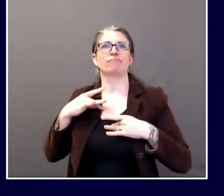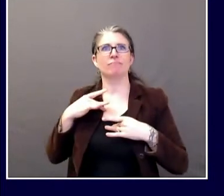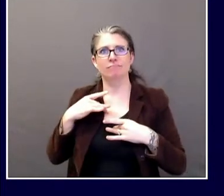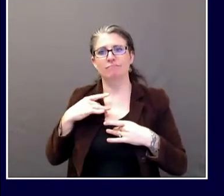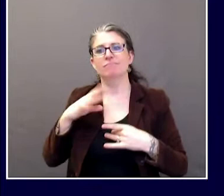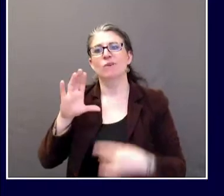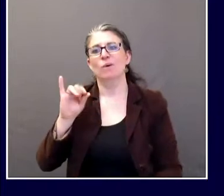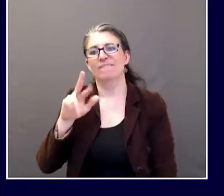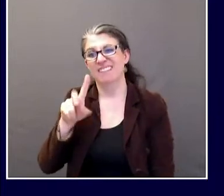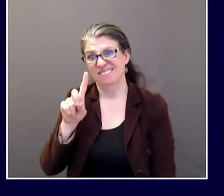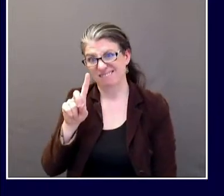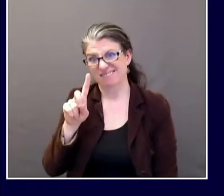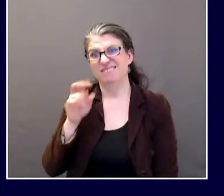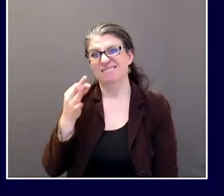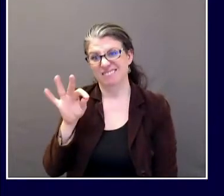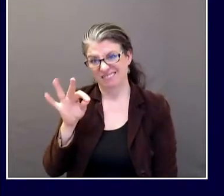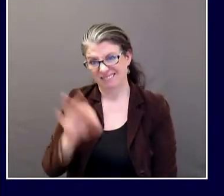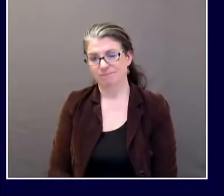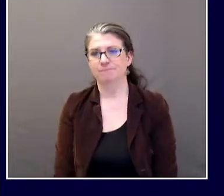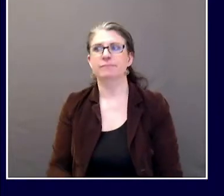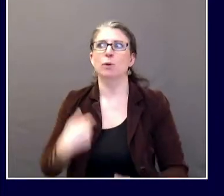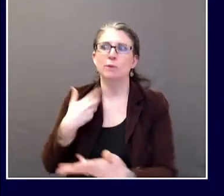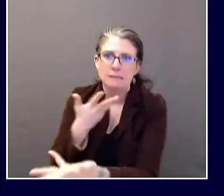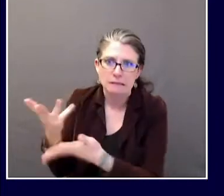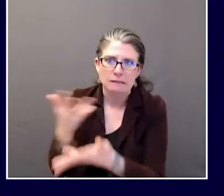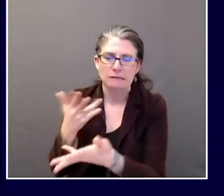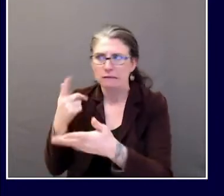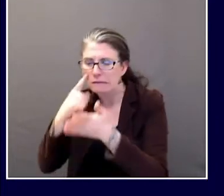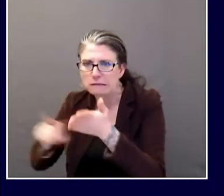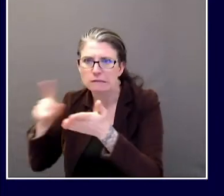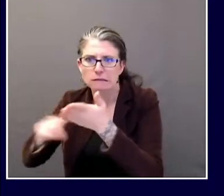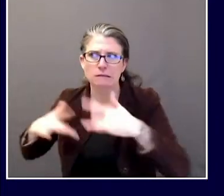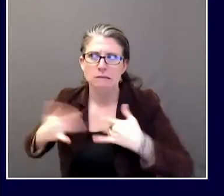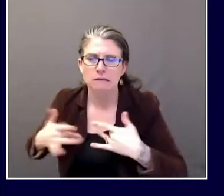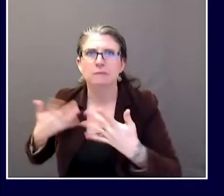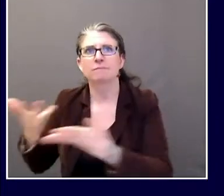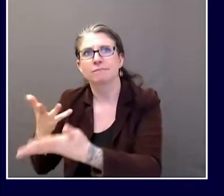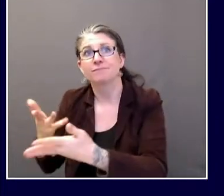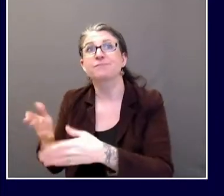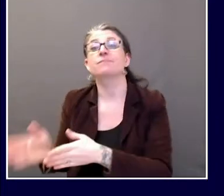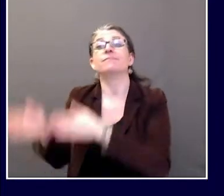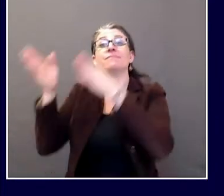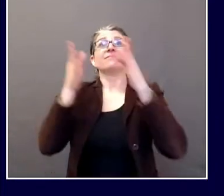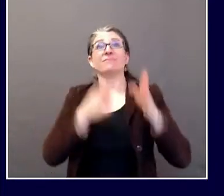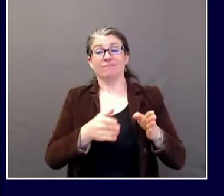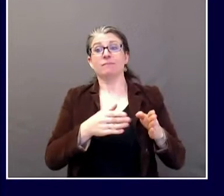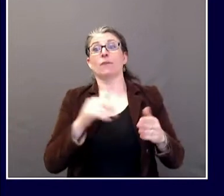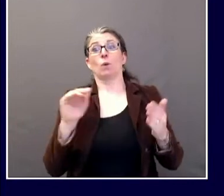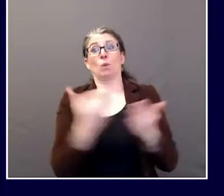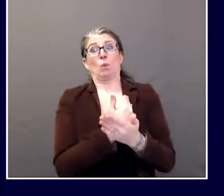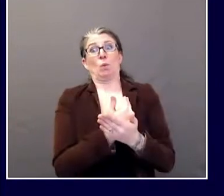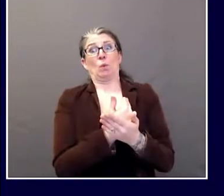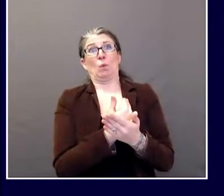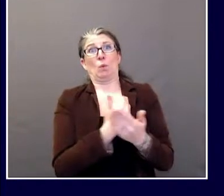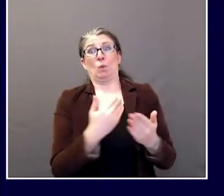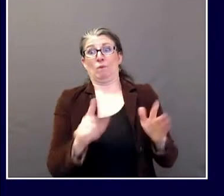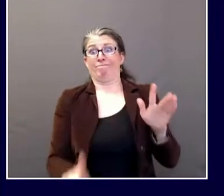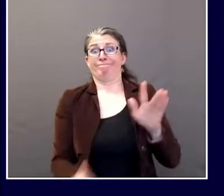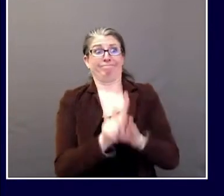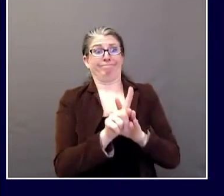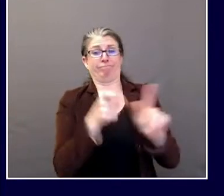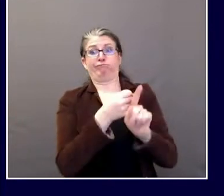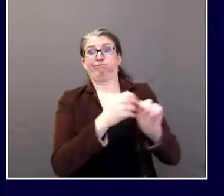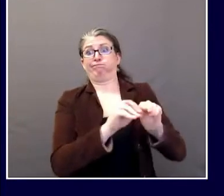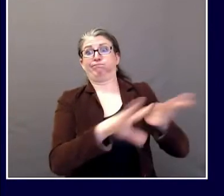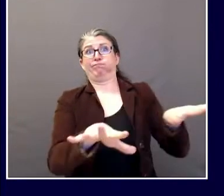Turning to new outbreaks for a moment, there are 3 that I'd like to note. The first is an outbreak investigation we've opened